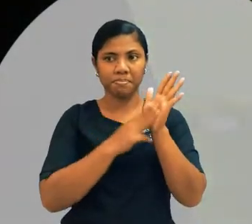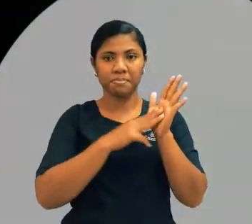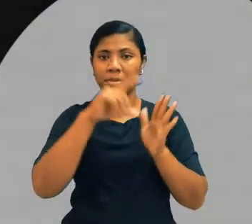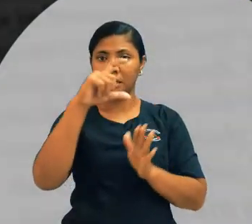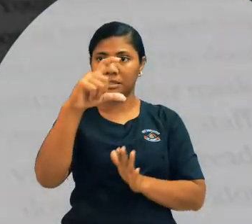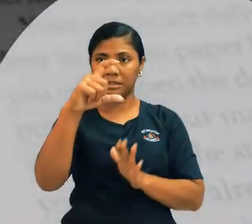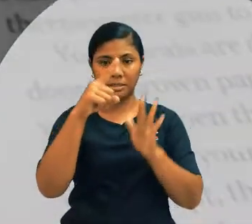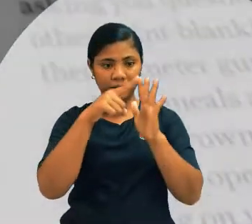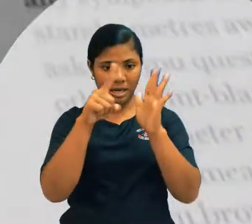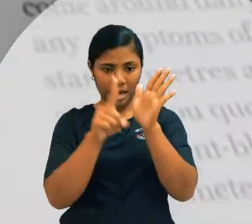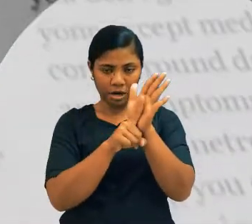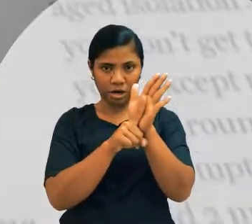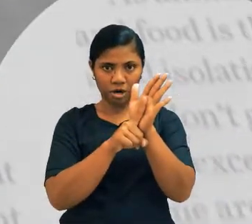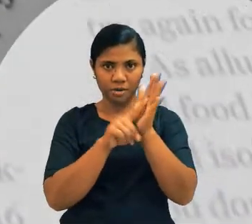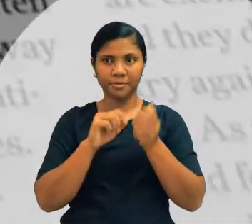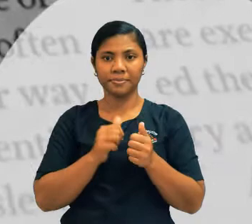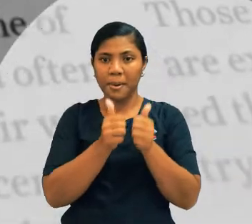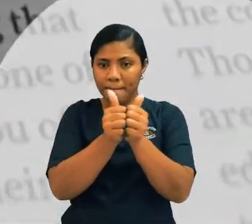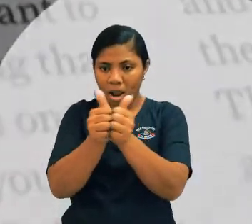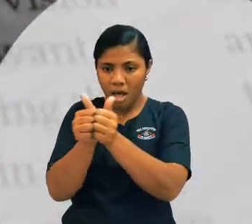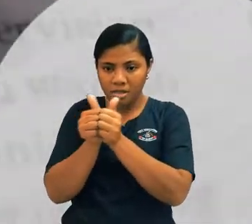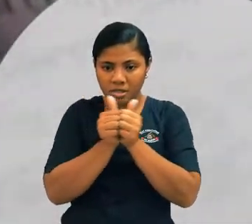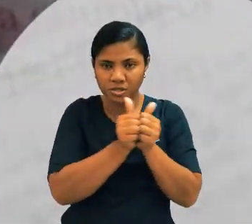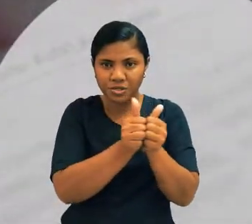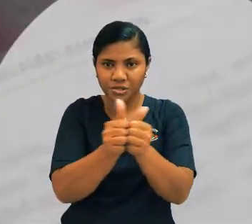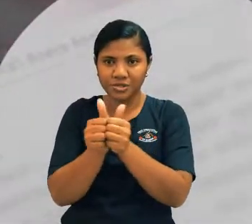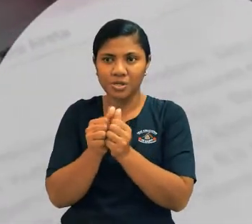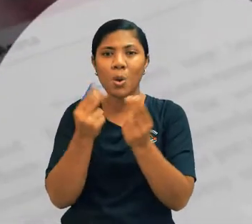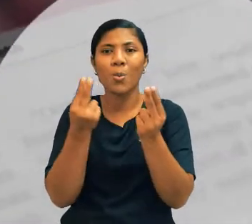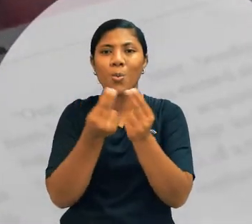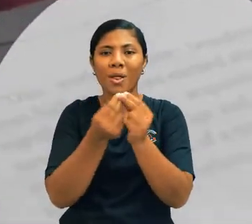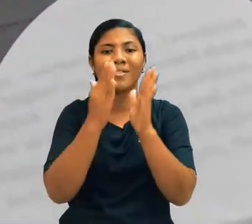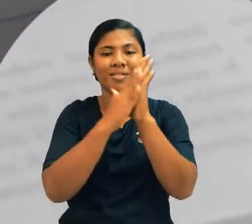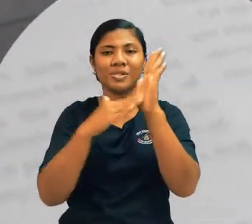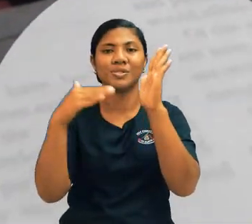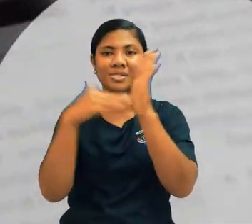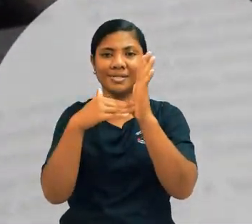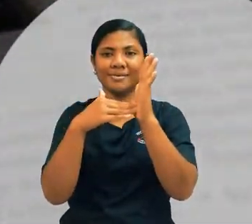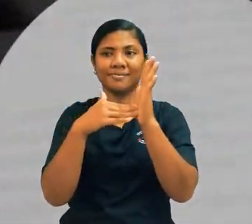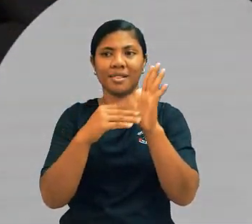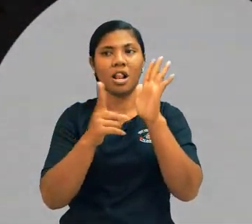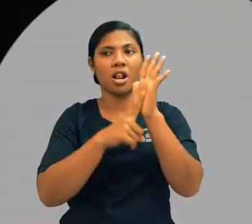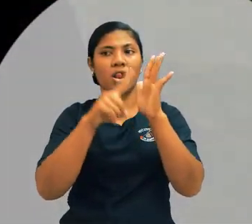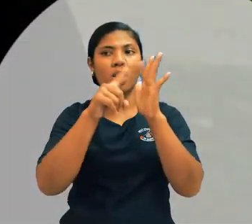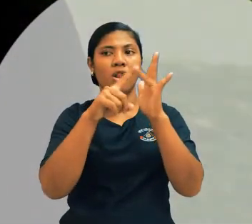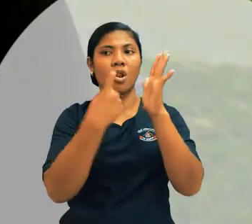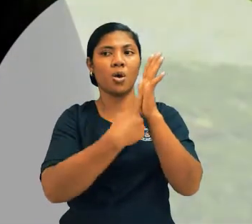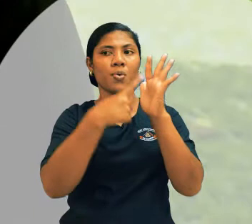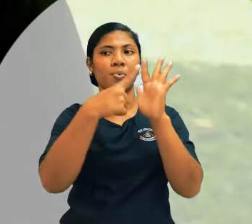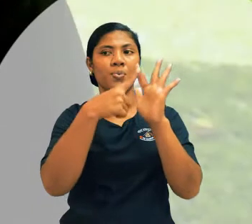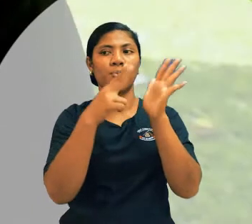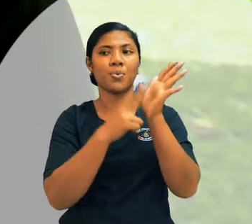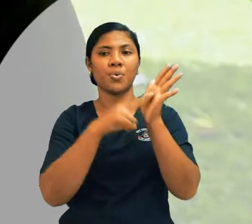In Australia and New Zealand, many of those affected are in the service sector, where a significant number of Pacifica diaspora are